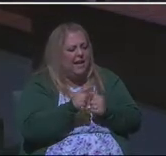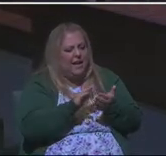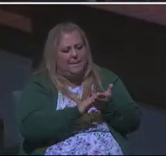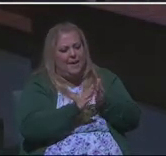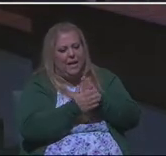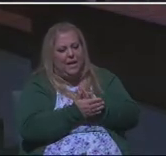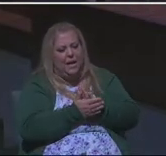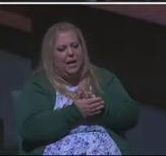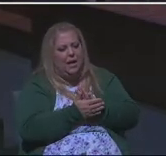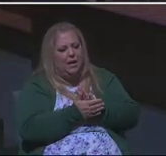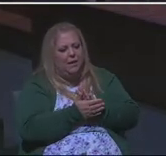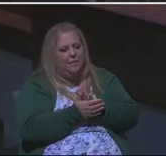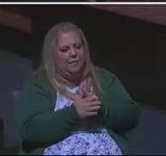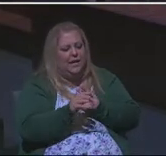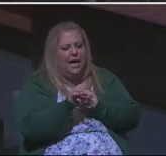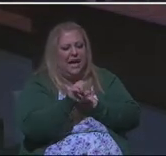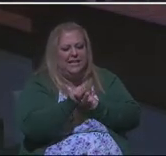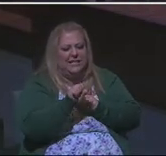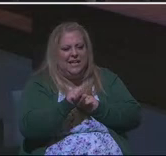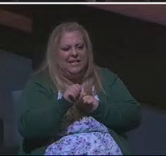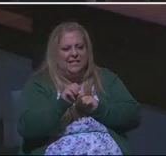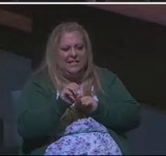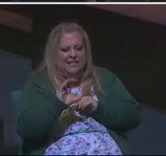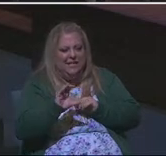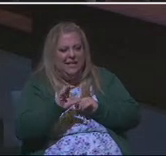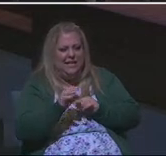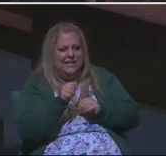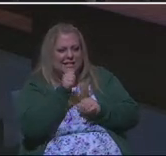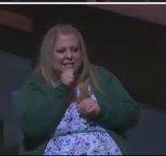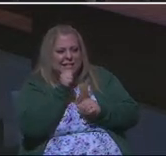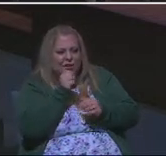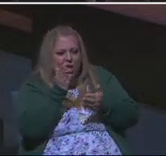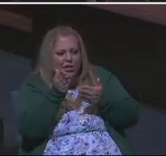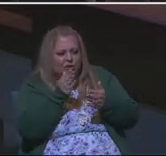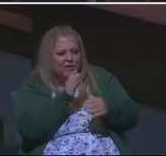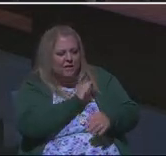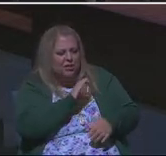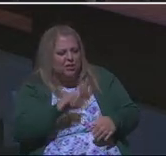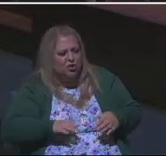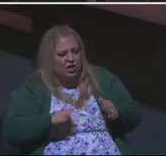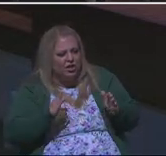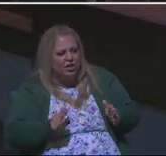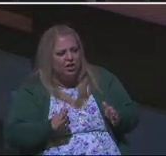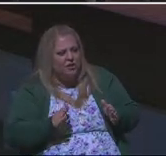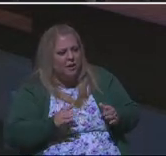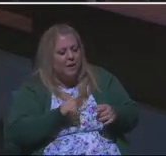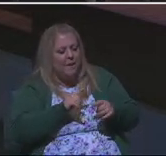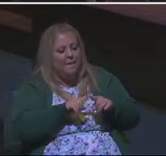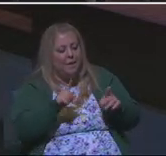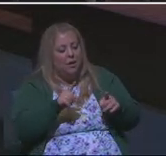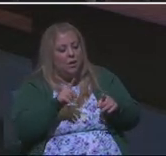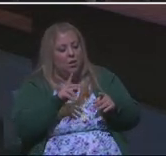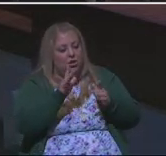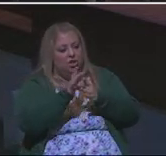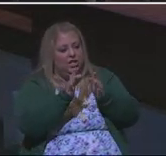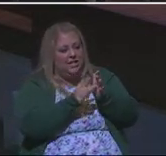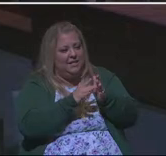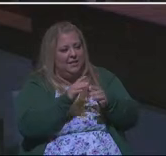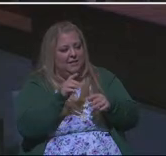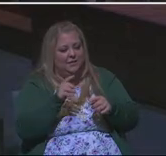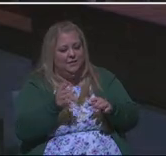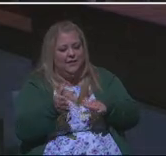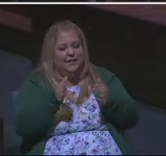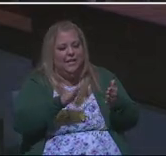SSC, Secret Service Christians. And they were secret Christians. But at this point, when Jesus died on the cross, they became